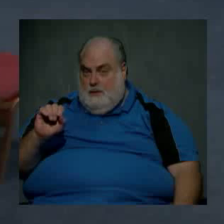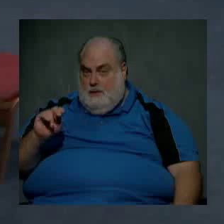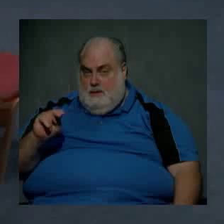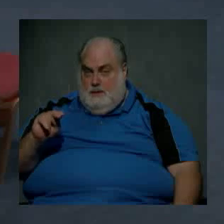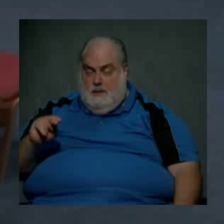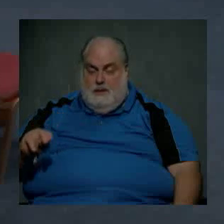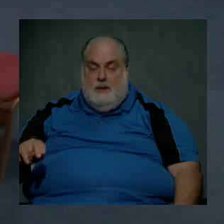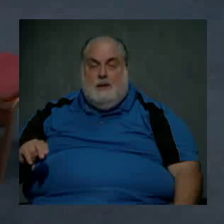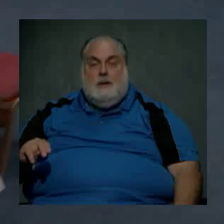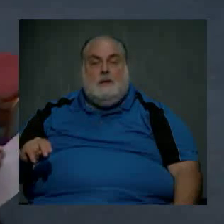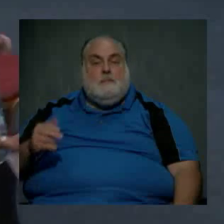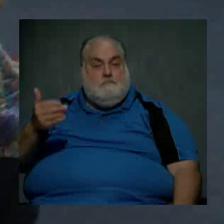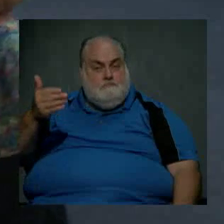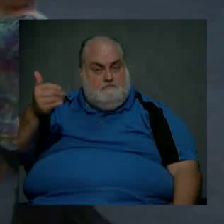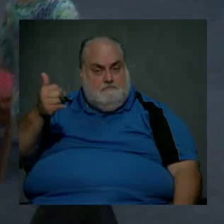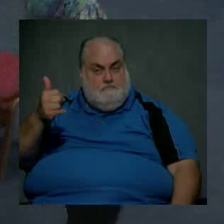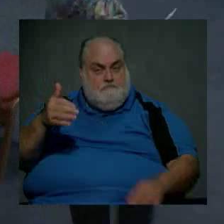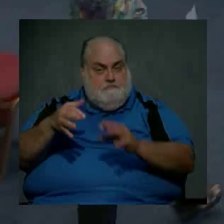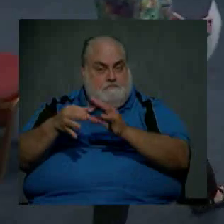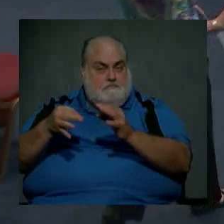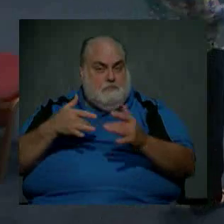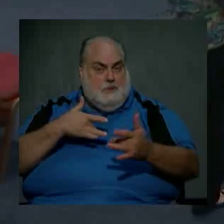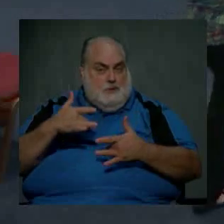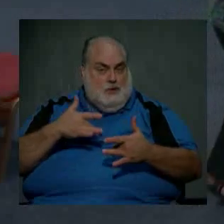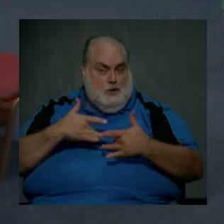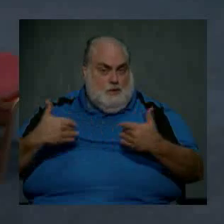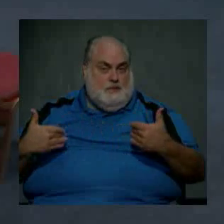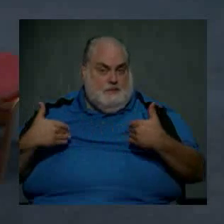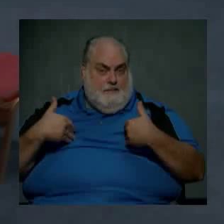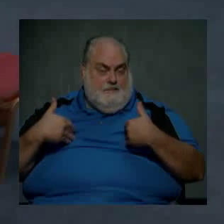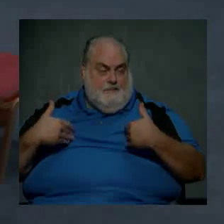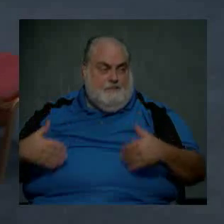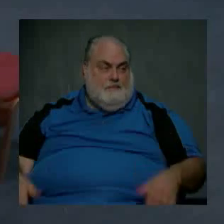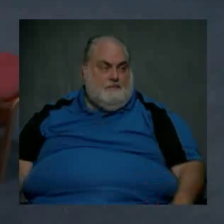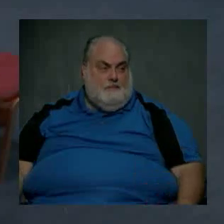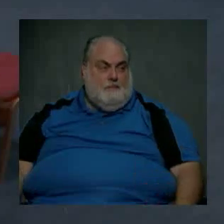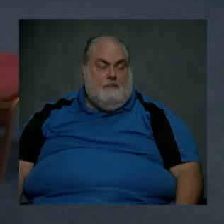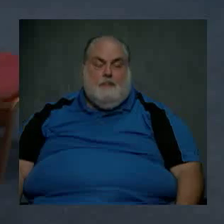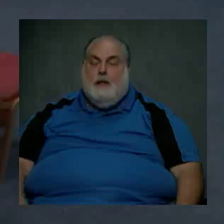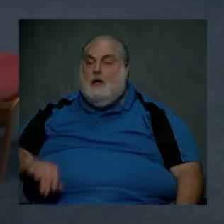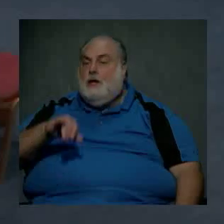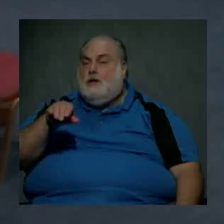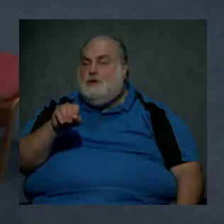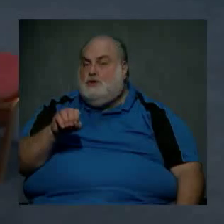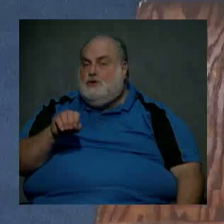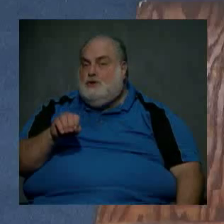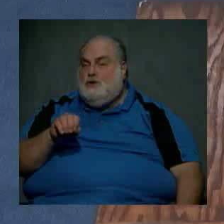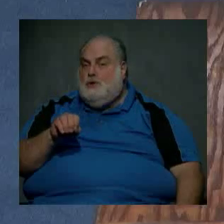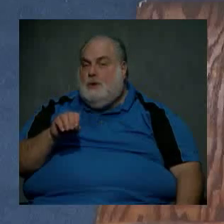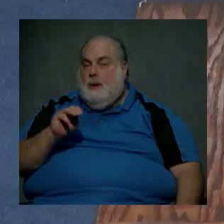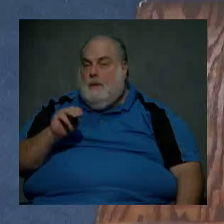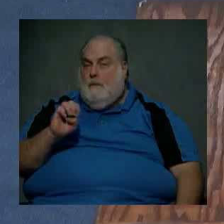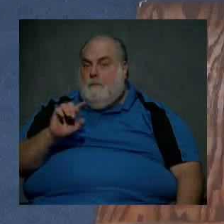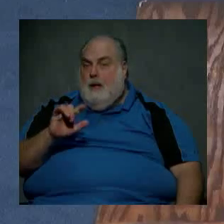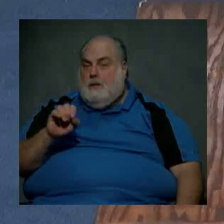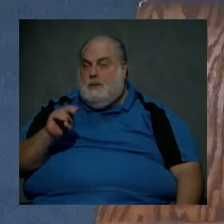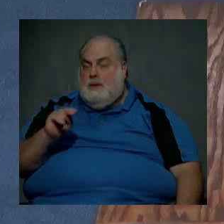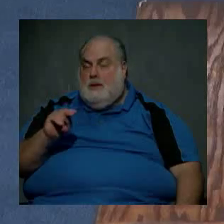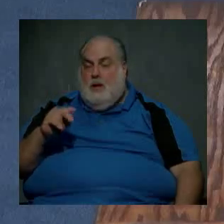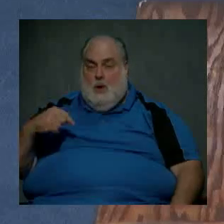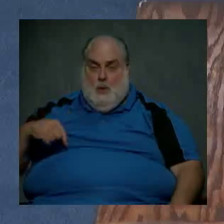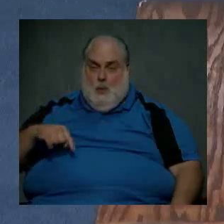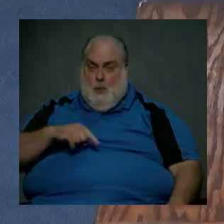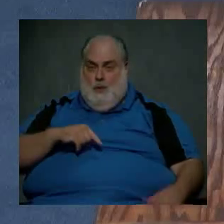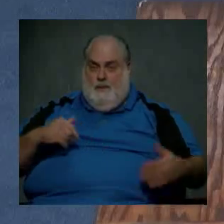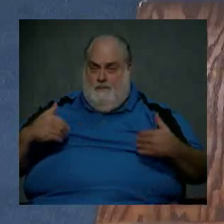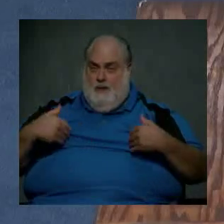lectern and state your concerns? Thank you for hearing me. My family's on property in the